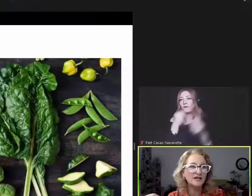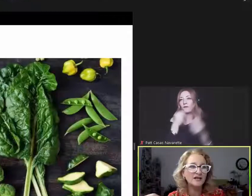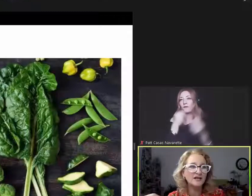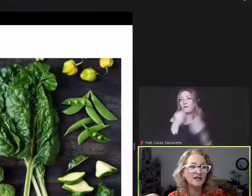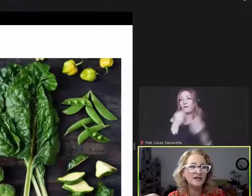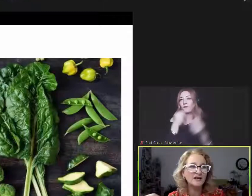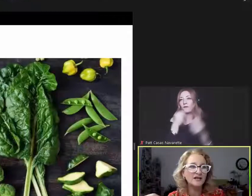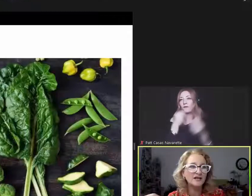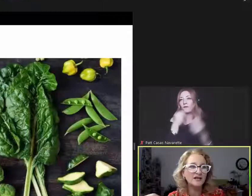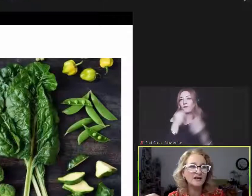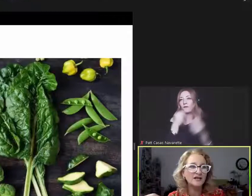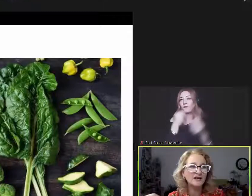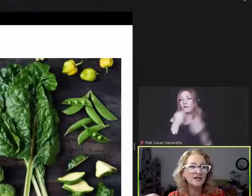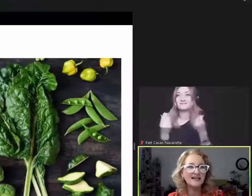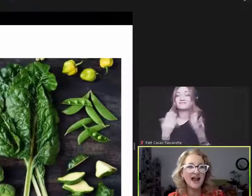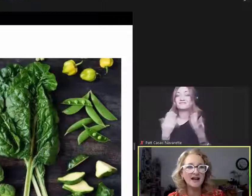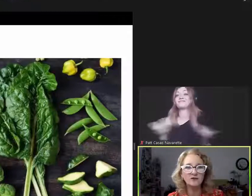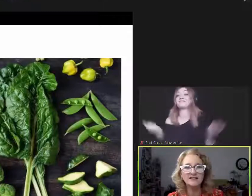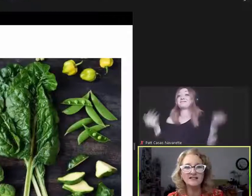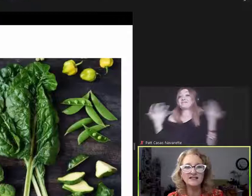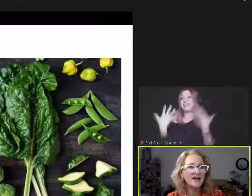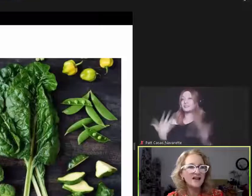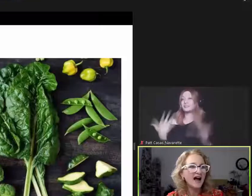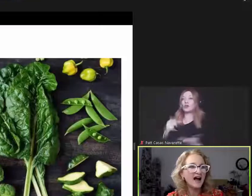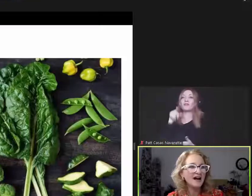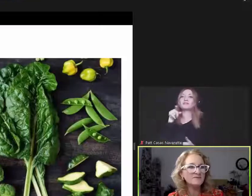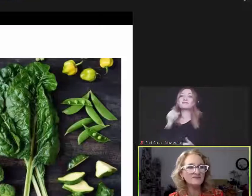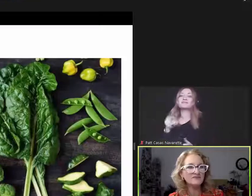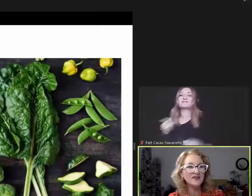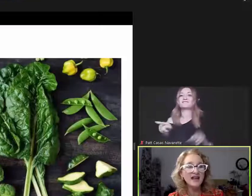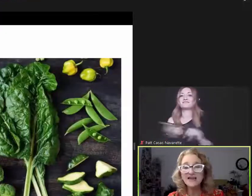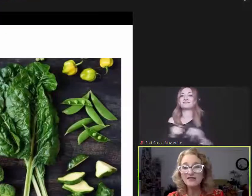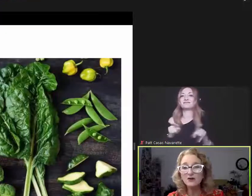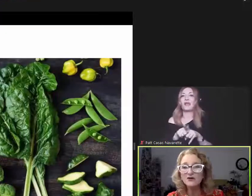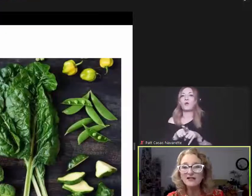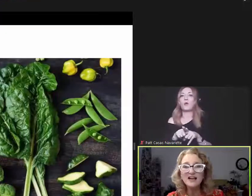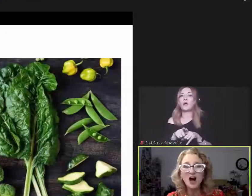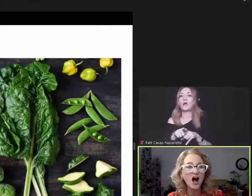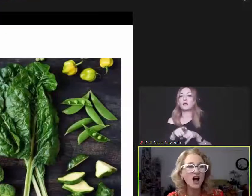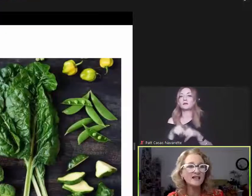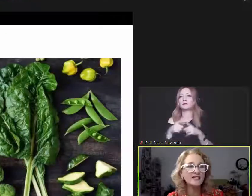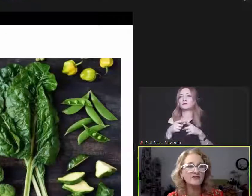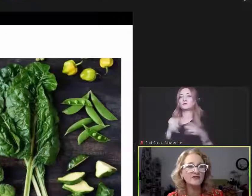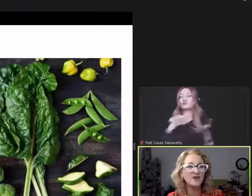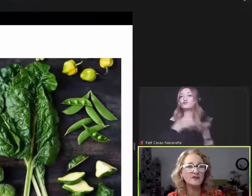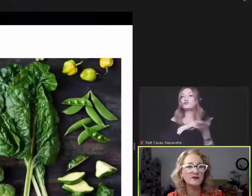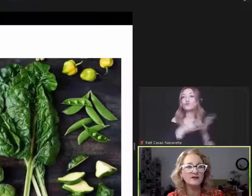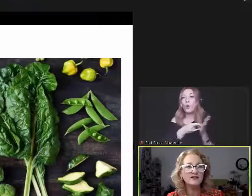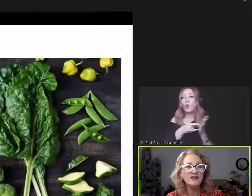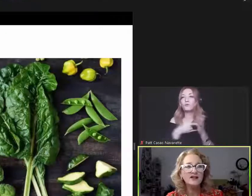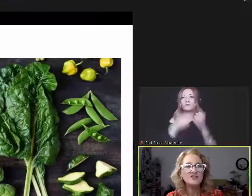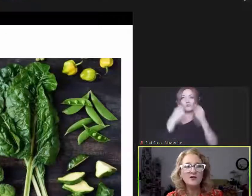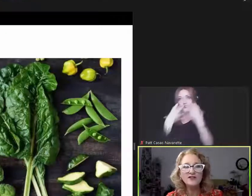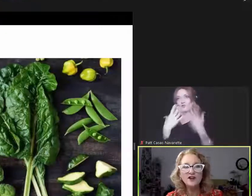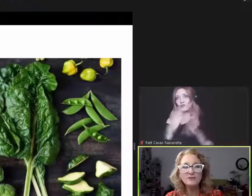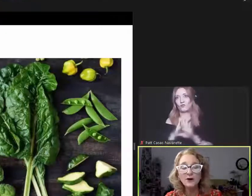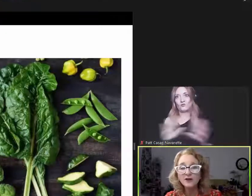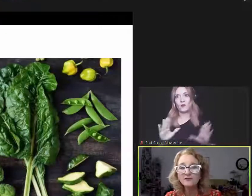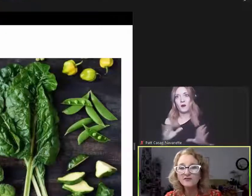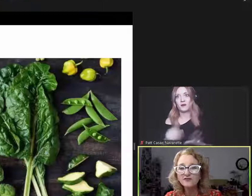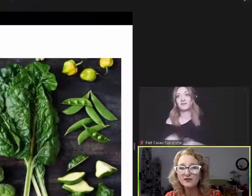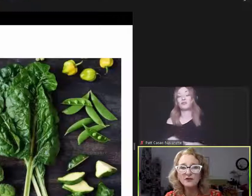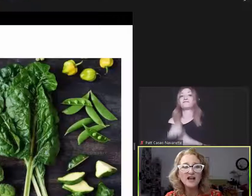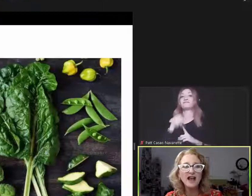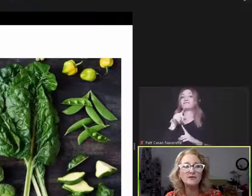greens are also really low in calories, and yet they're really high in fiber. So they're the